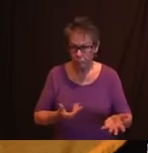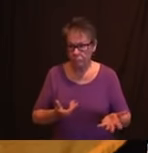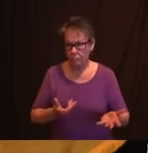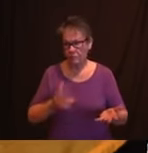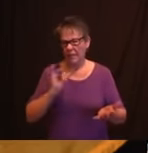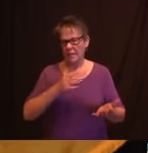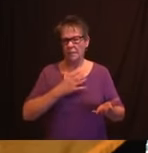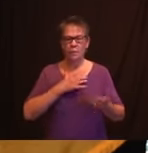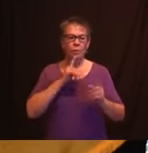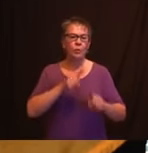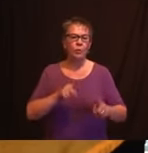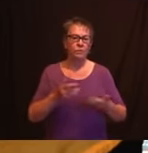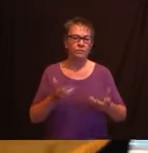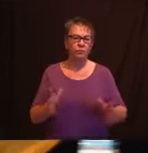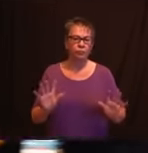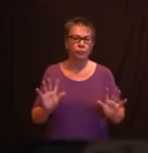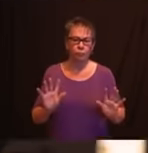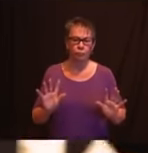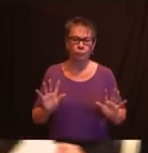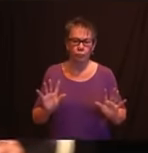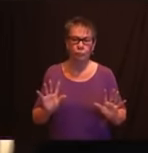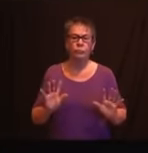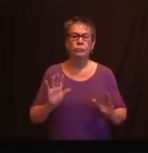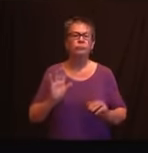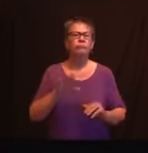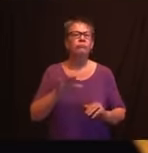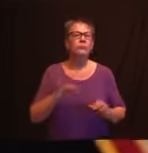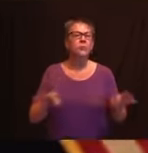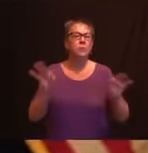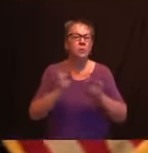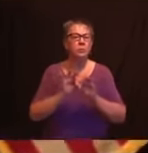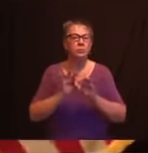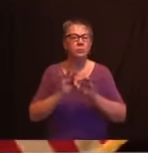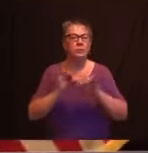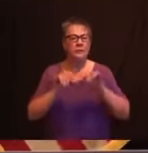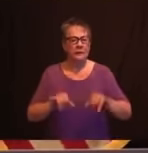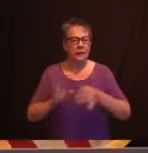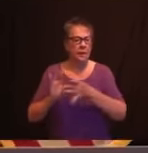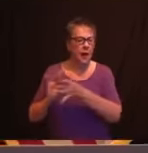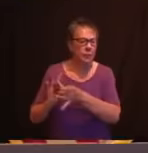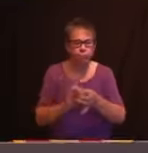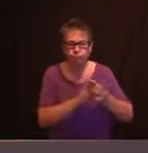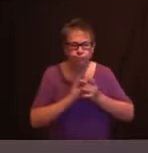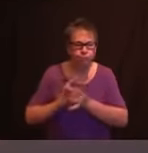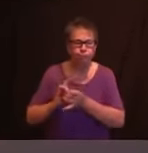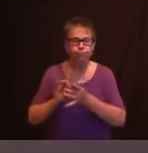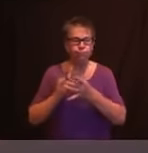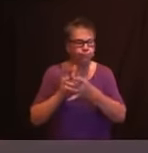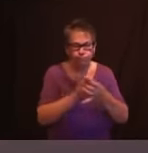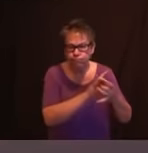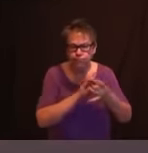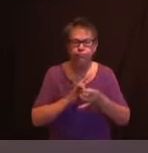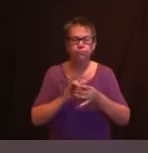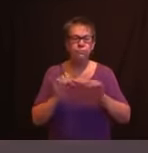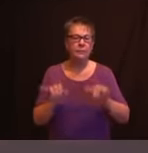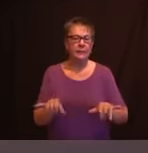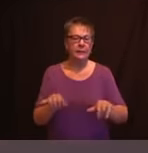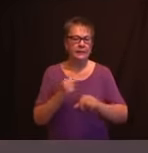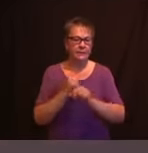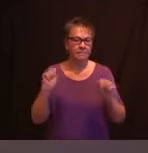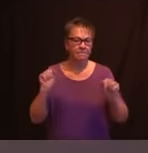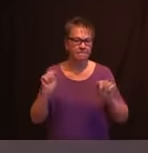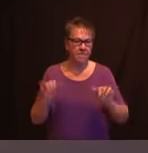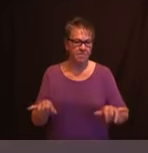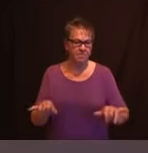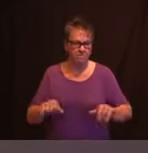healthy. Judy, thank you. I realize I was supposed to mention what the RT was today, and I blew it.